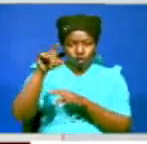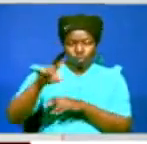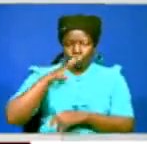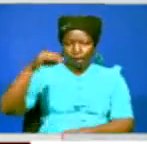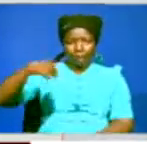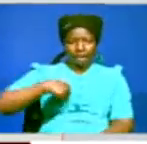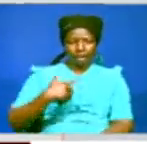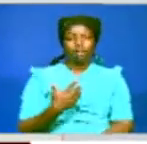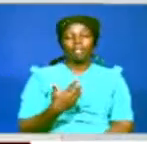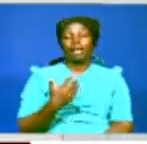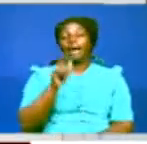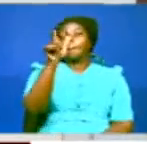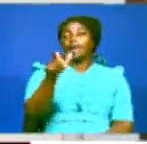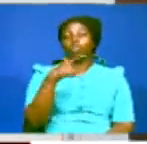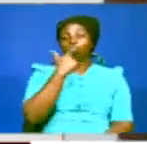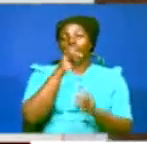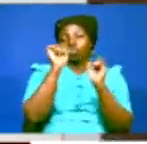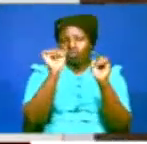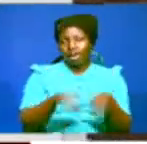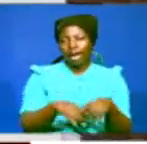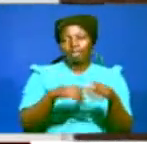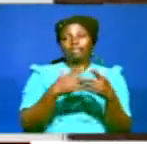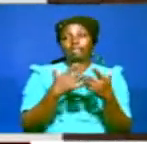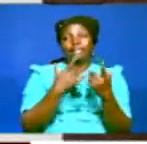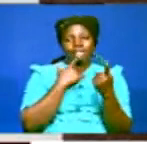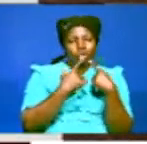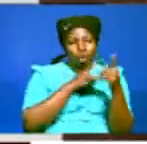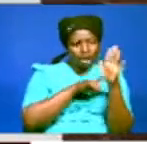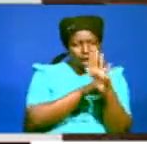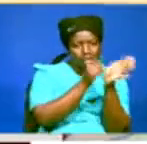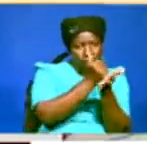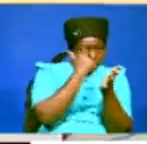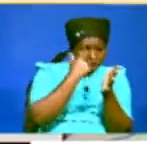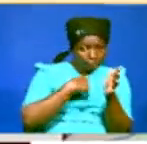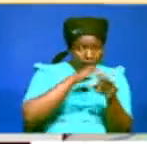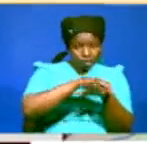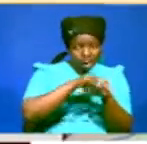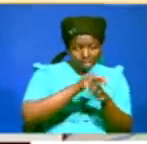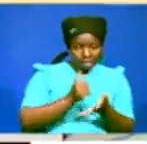yule ambaye ako na uwezo hata wa kunena katika ofisi ili nipate msaada ya